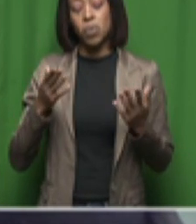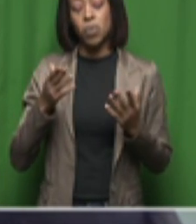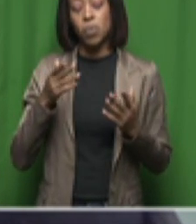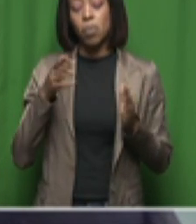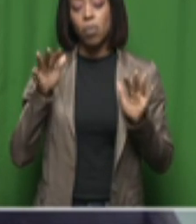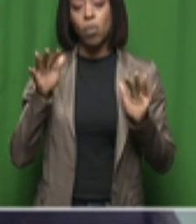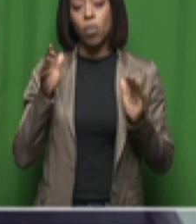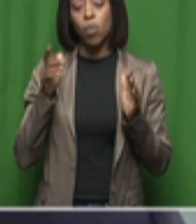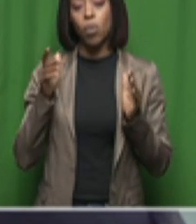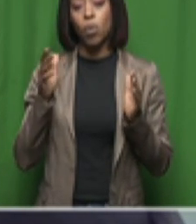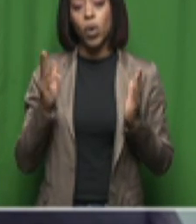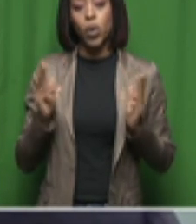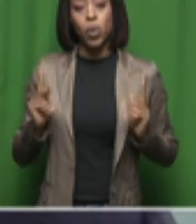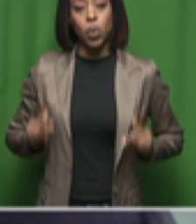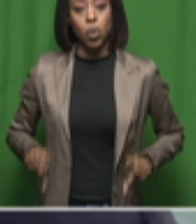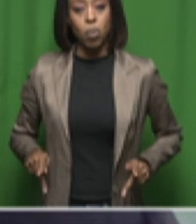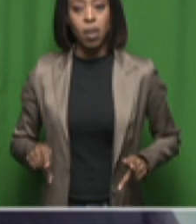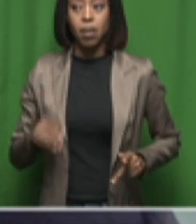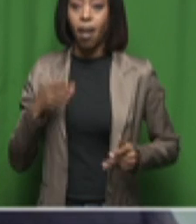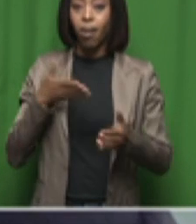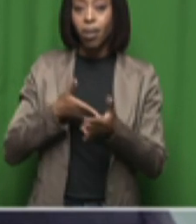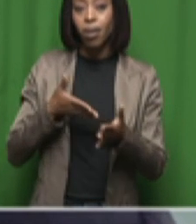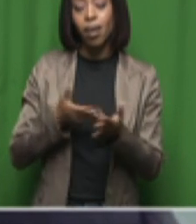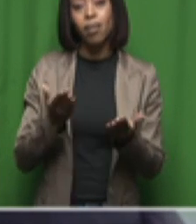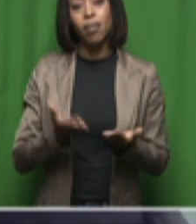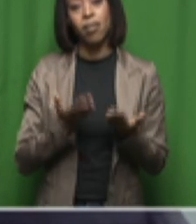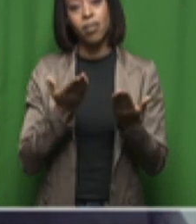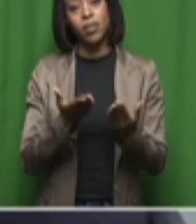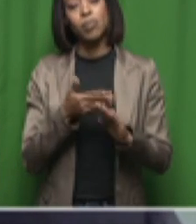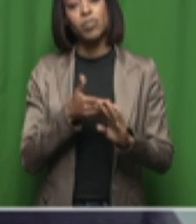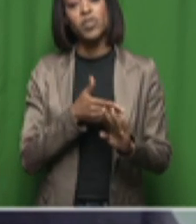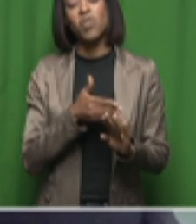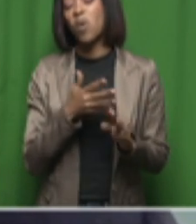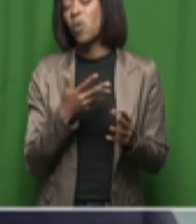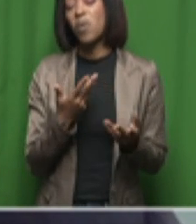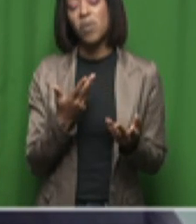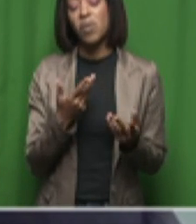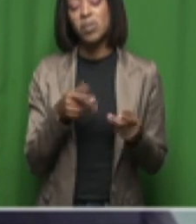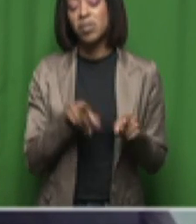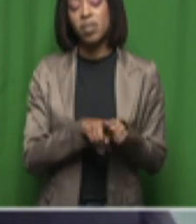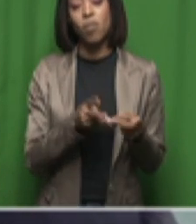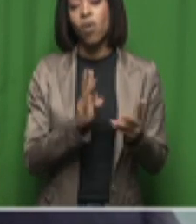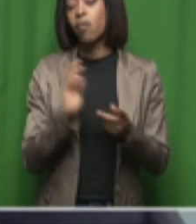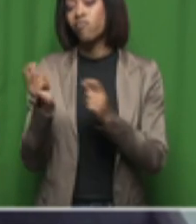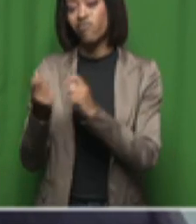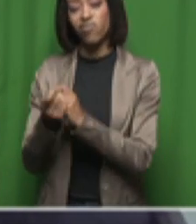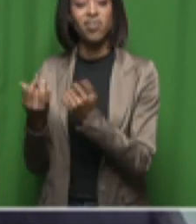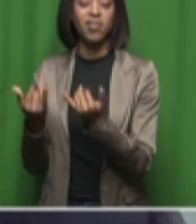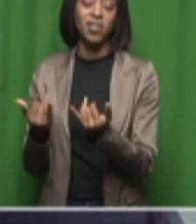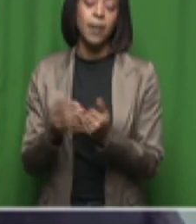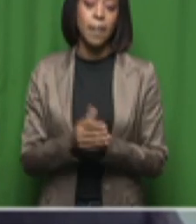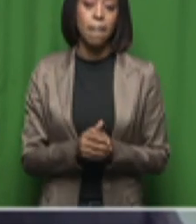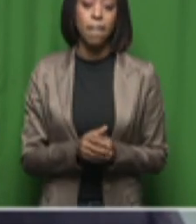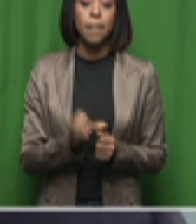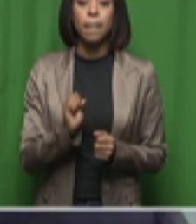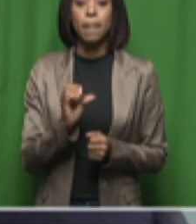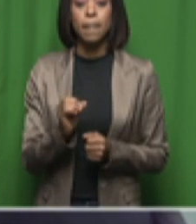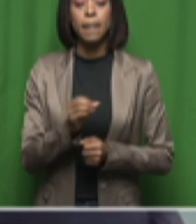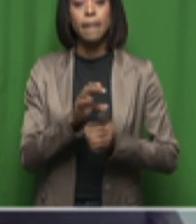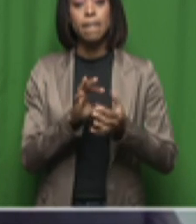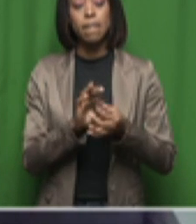and we aren't able to access services the way that we have traditionally always accessed them. Okay. So Home-Spital